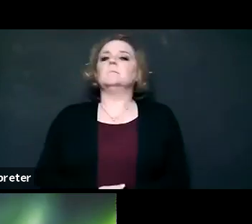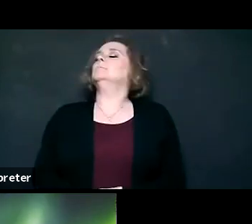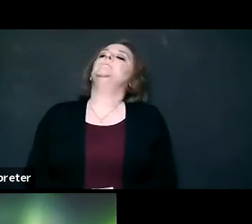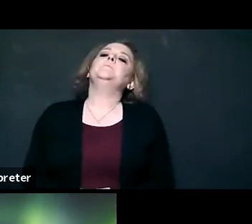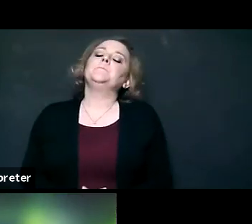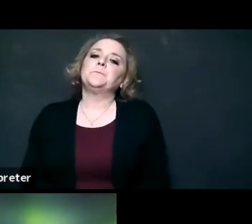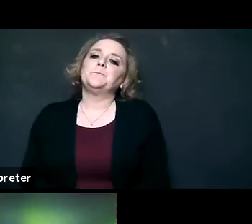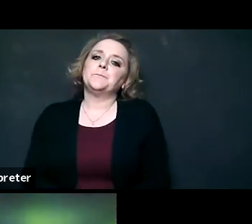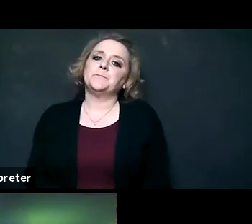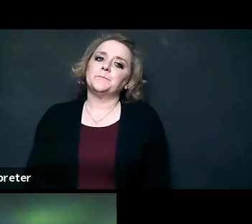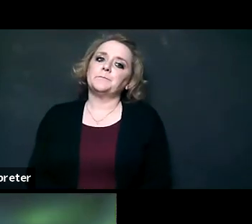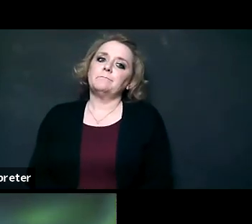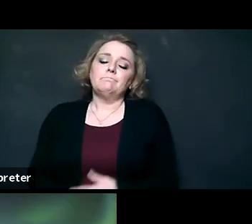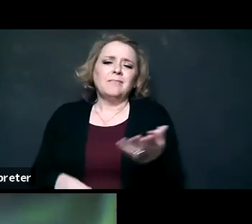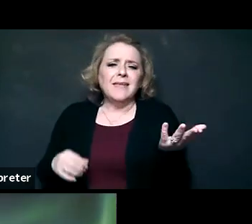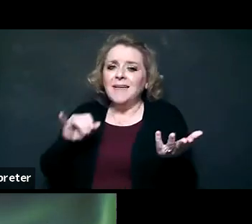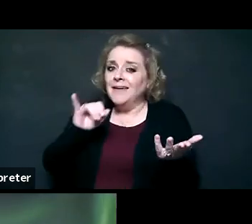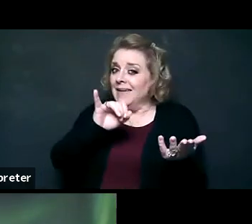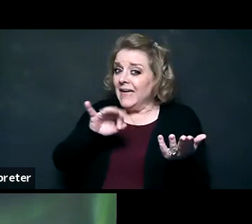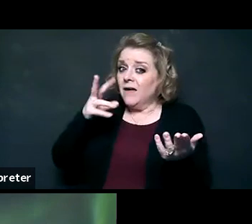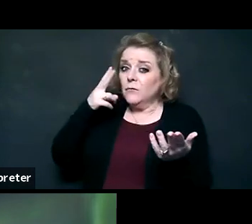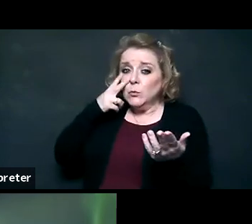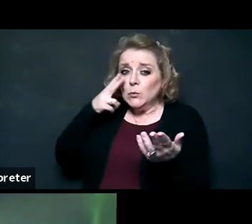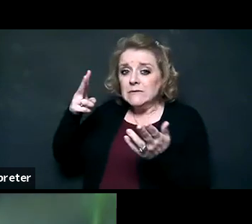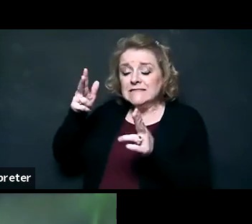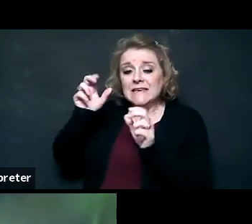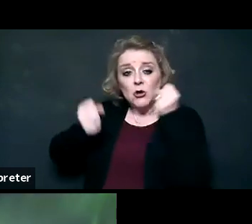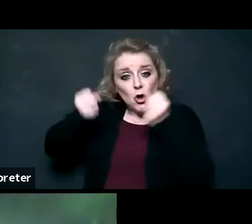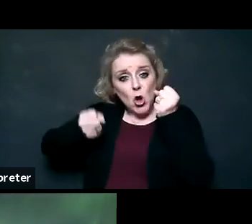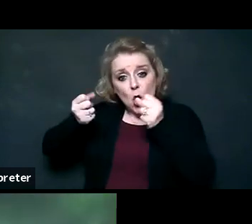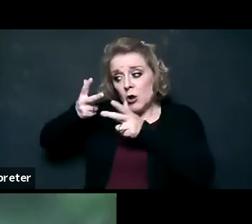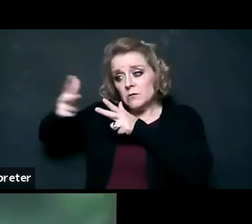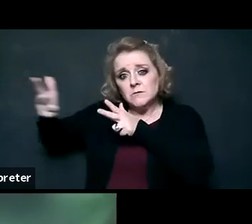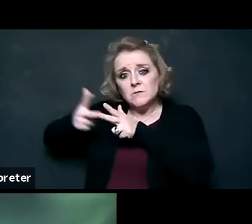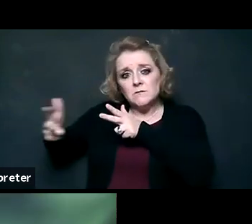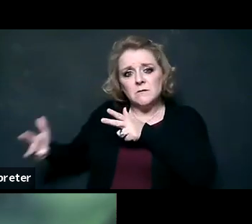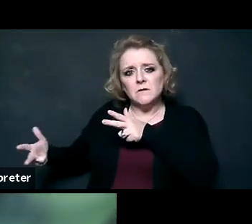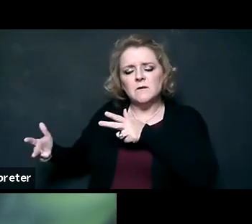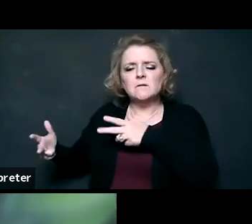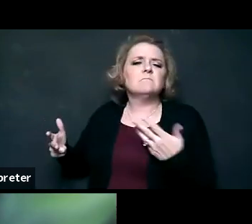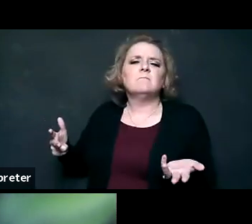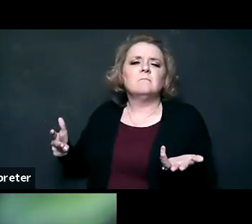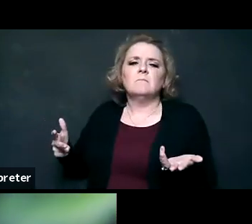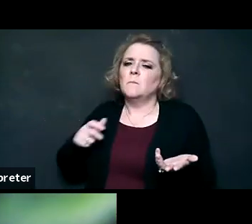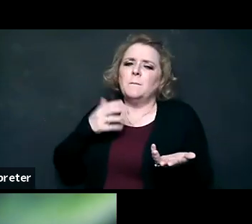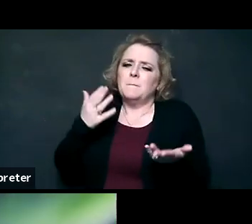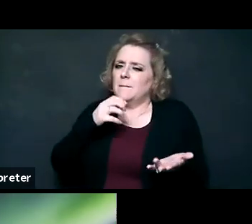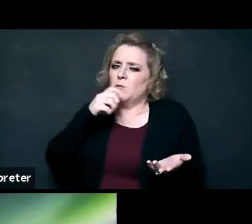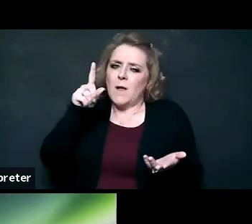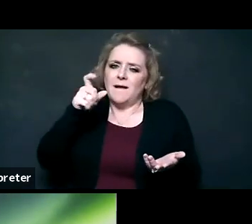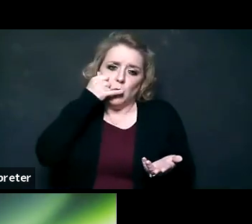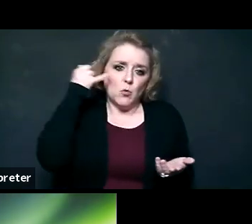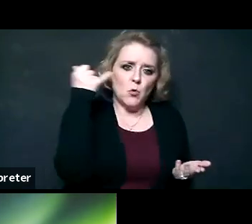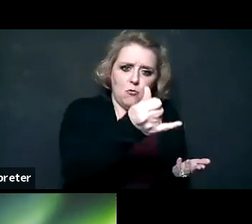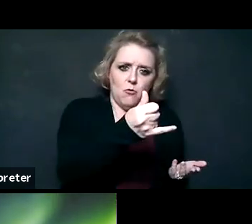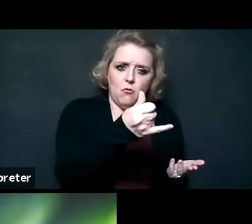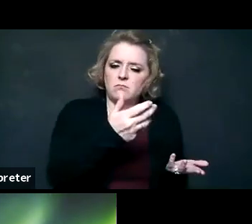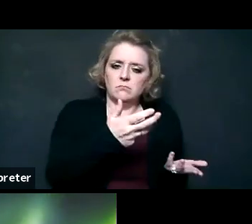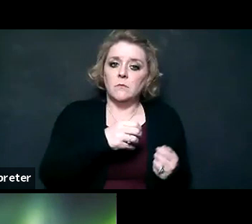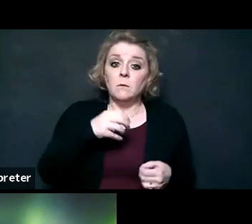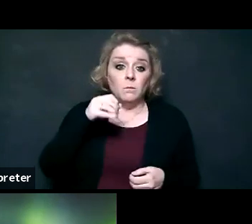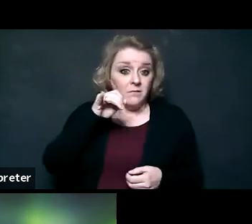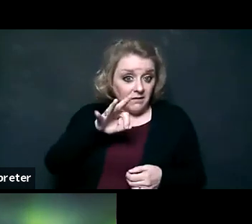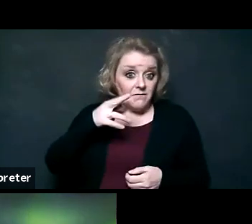Well, if they just see a number of cars, I don't think they need to pick up the phone and call. If they observe something that they feel